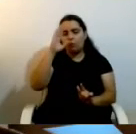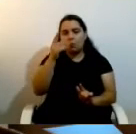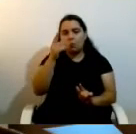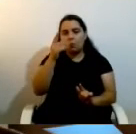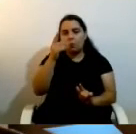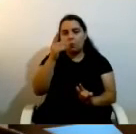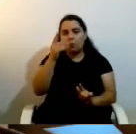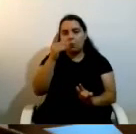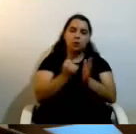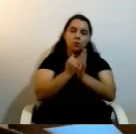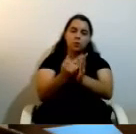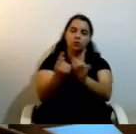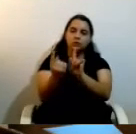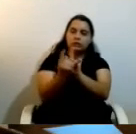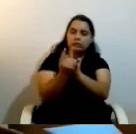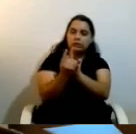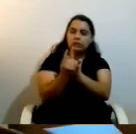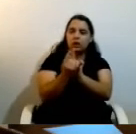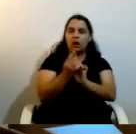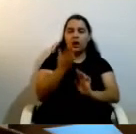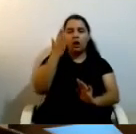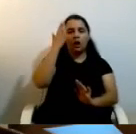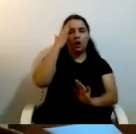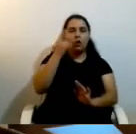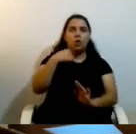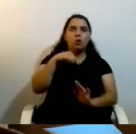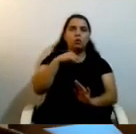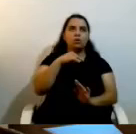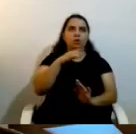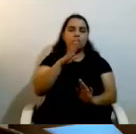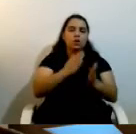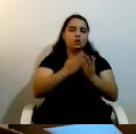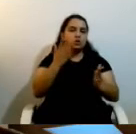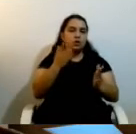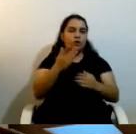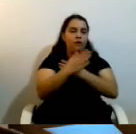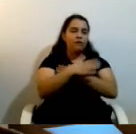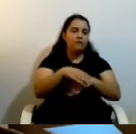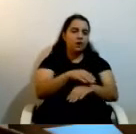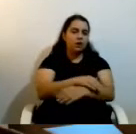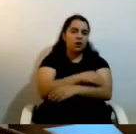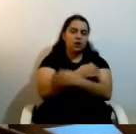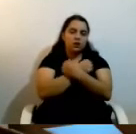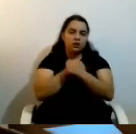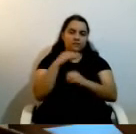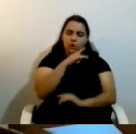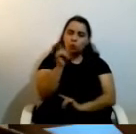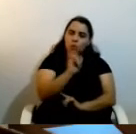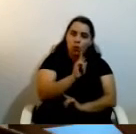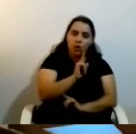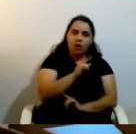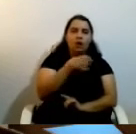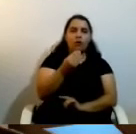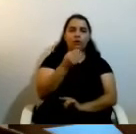sure that we don't freeze, don't starve, don't smell.